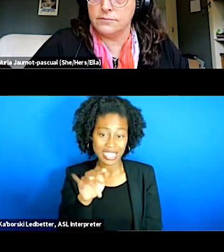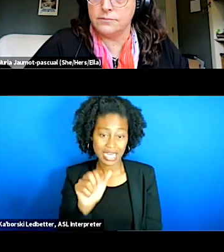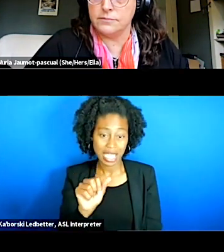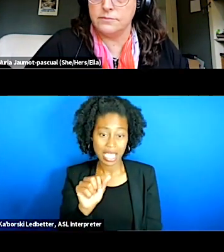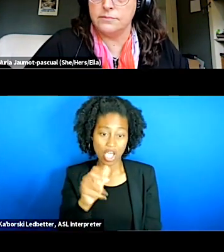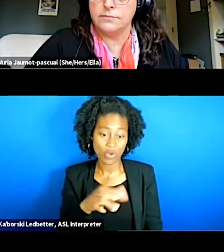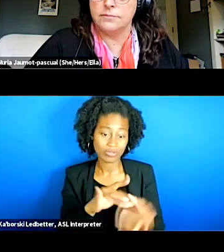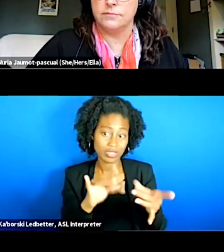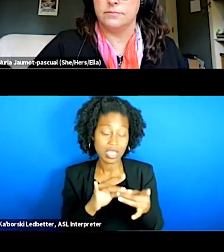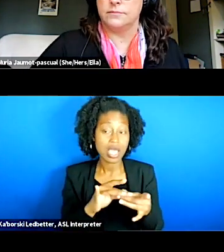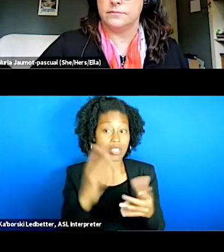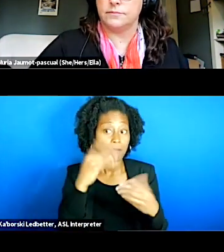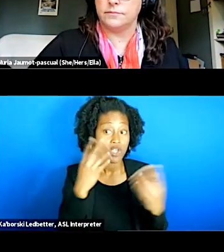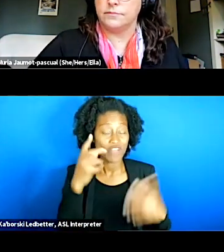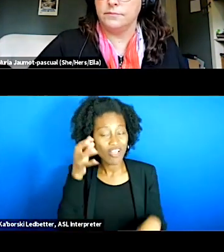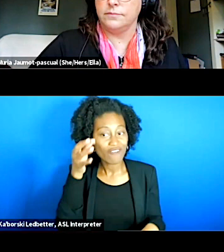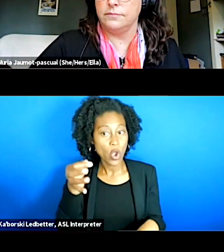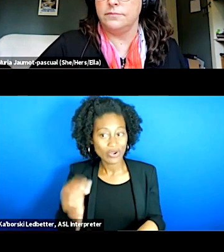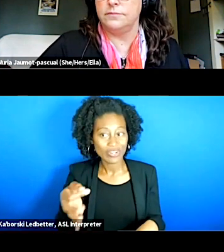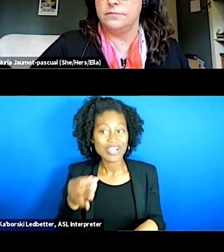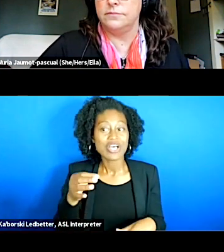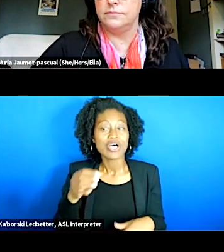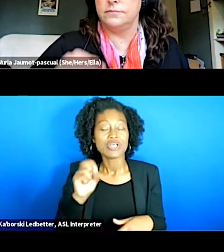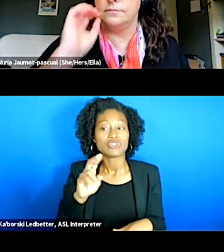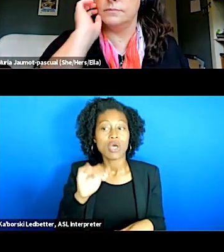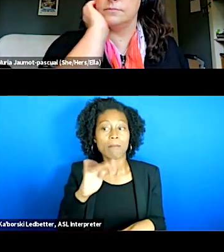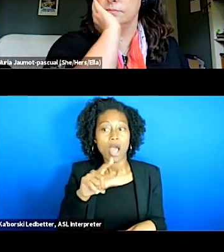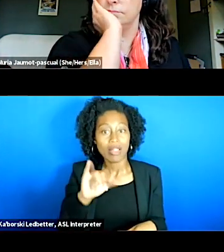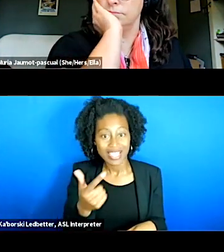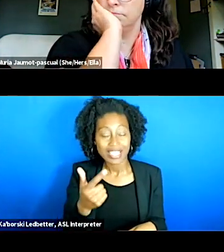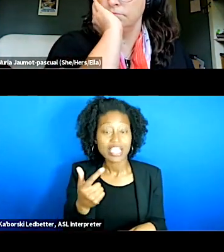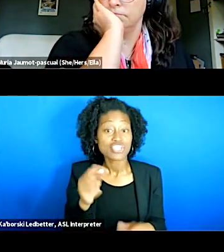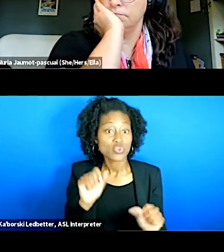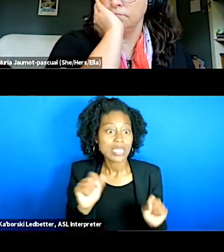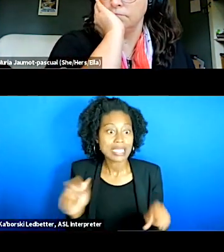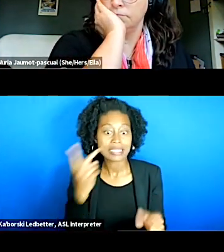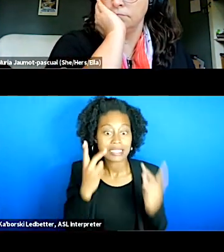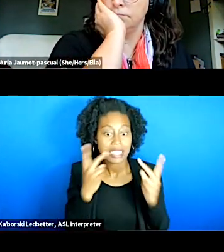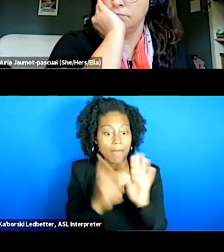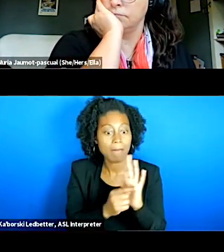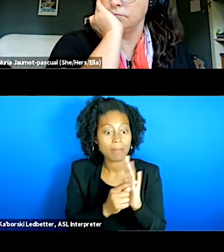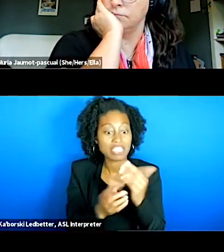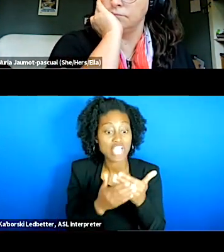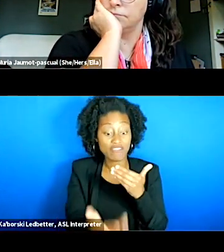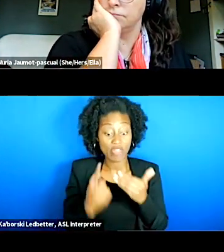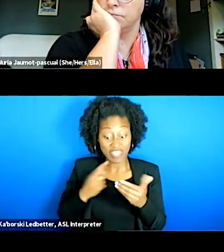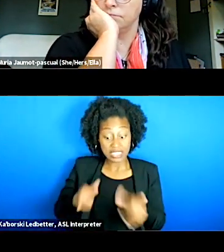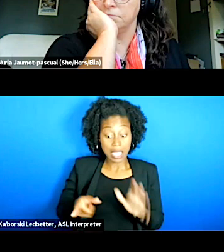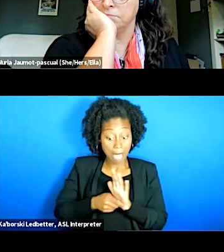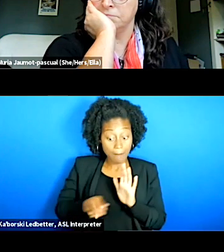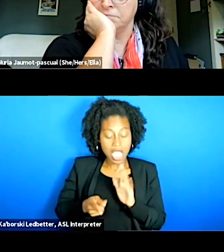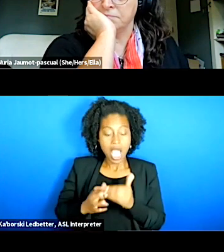get to see what has been published since that piece in your start set has come out. So if you have a piece in your start set